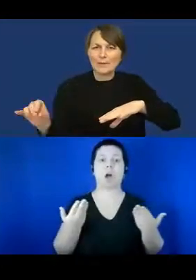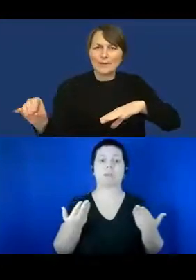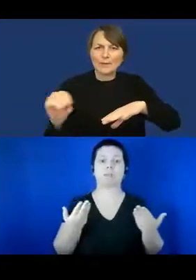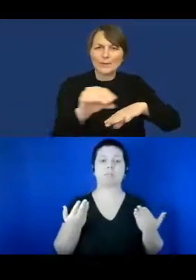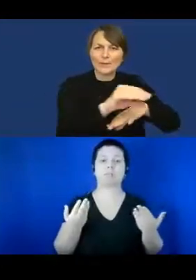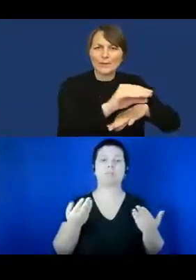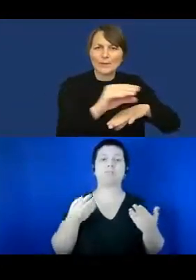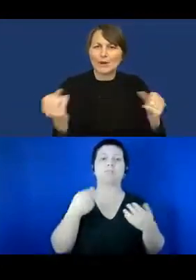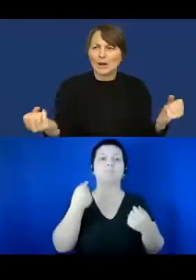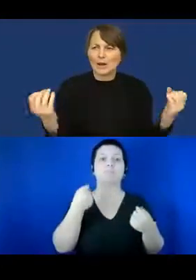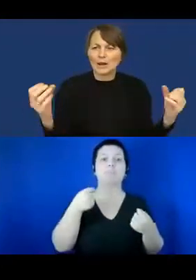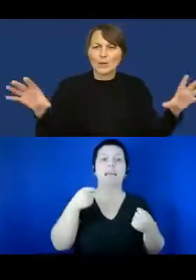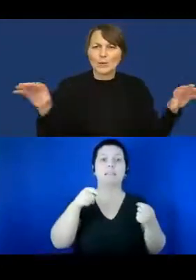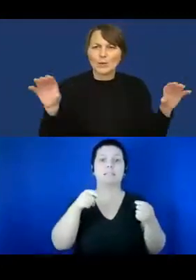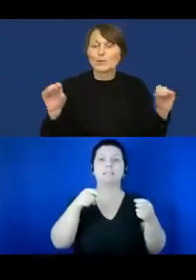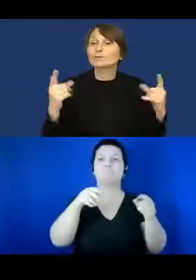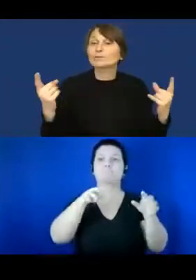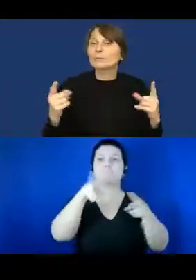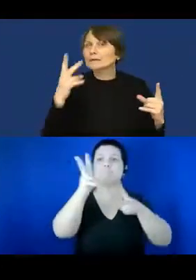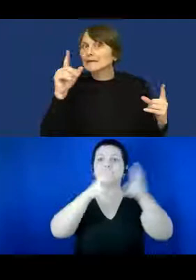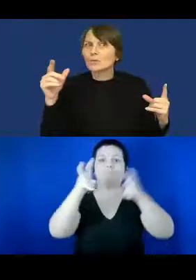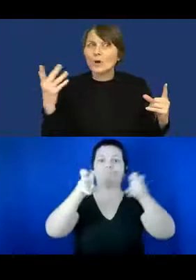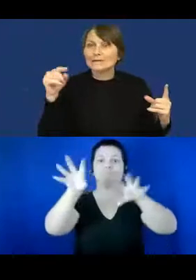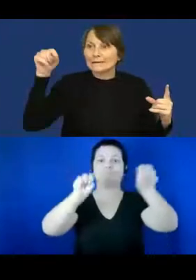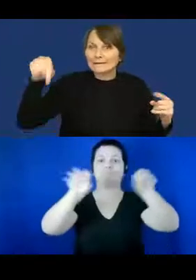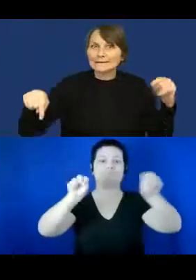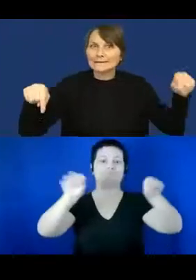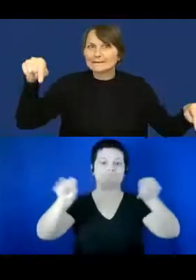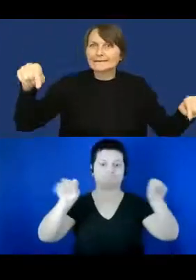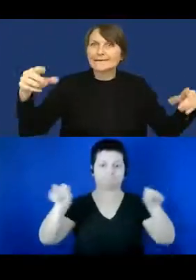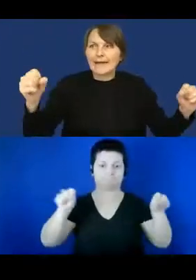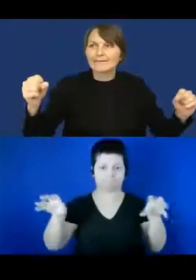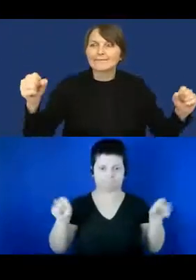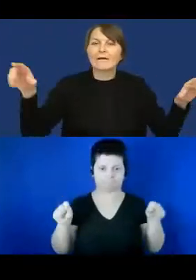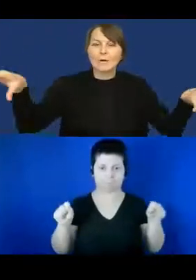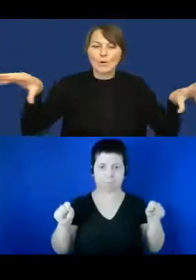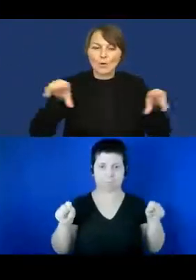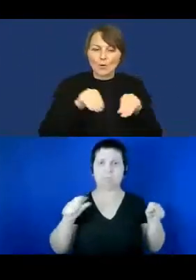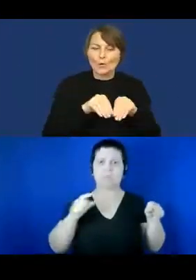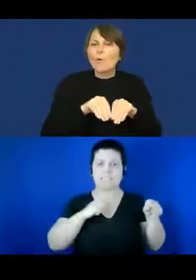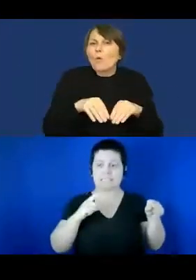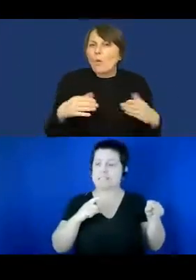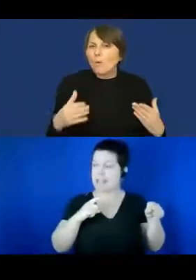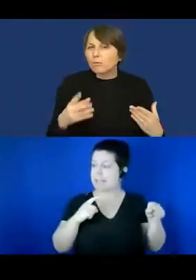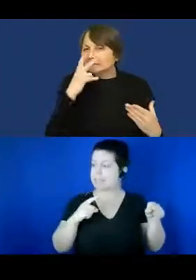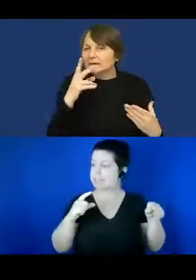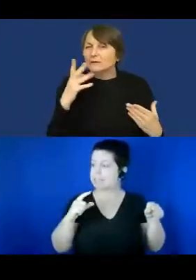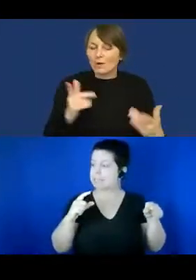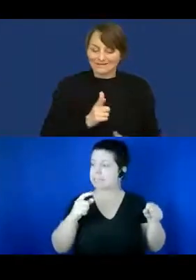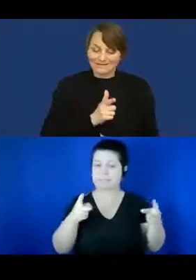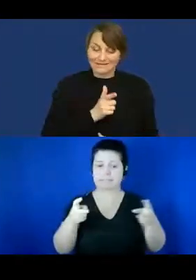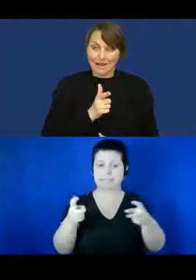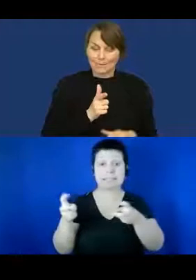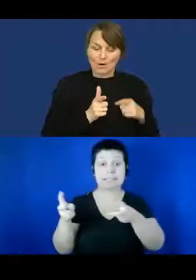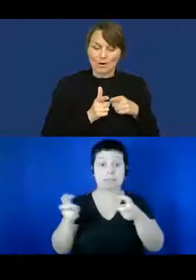environment, both in terms of what beacons are present, but also what is being seen by the camera. So